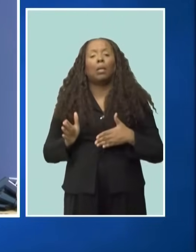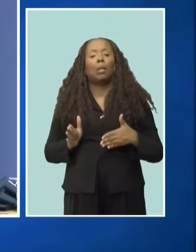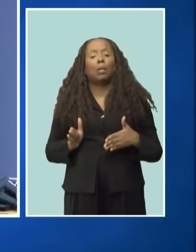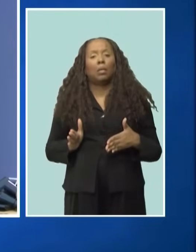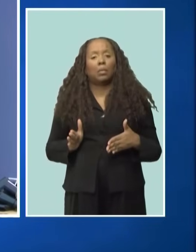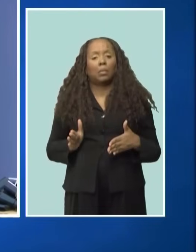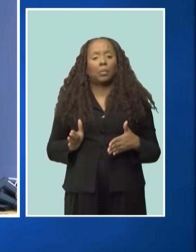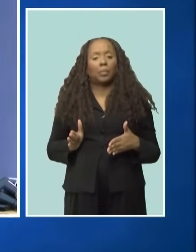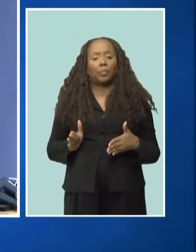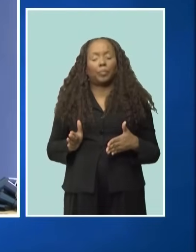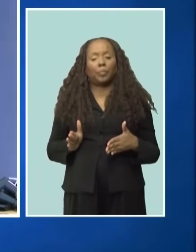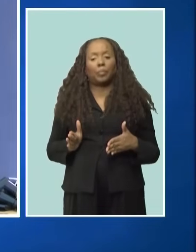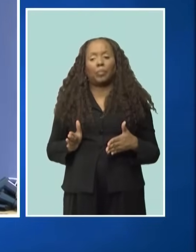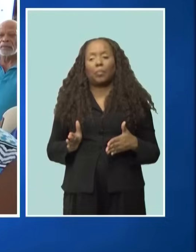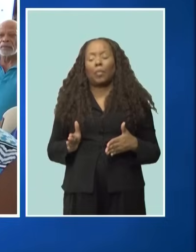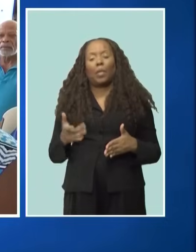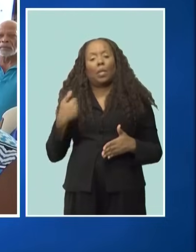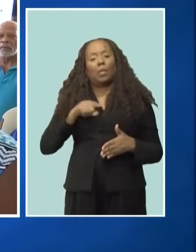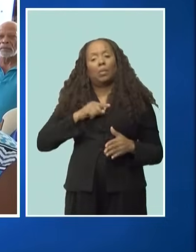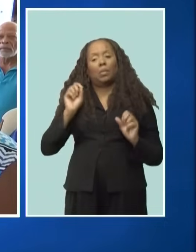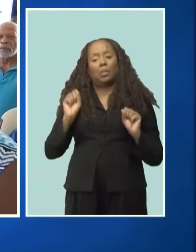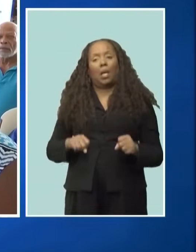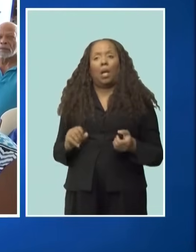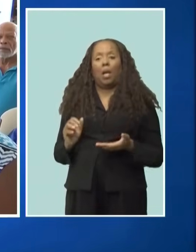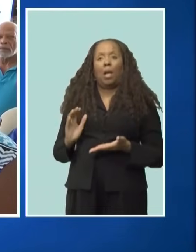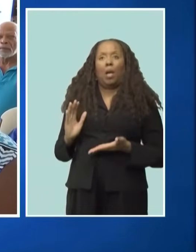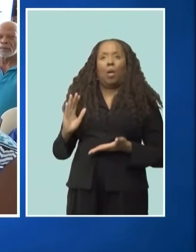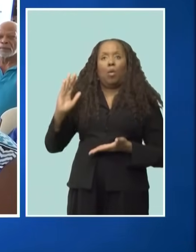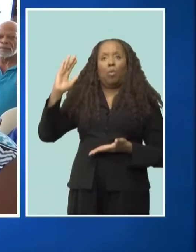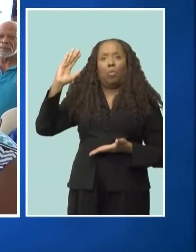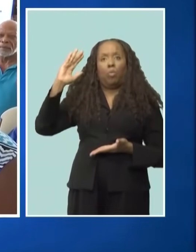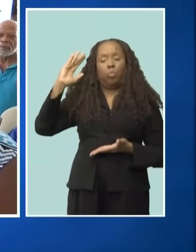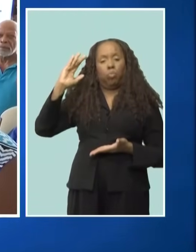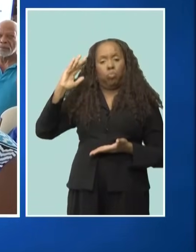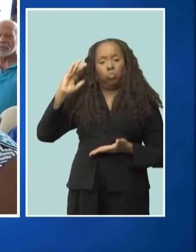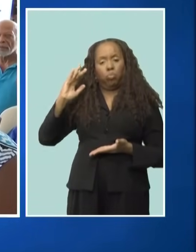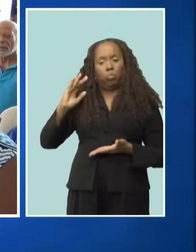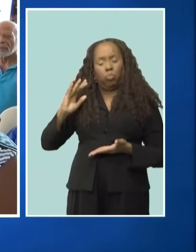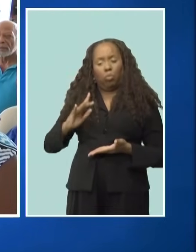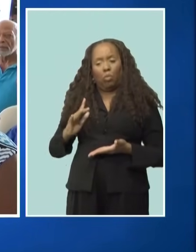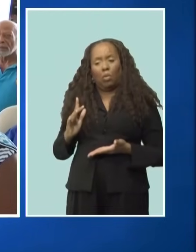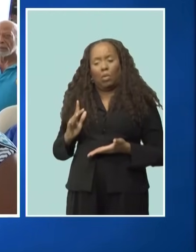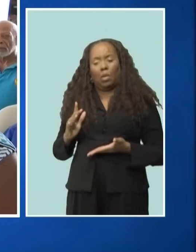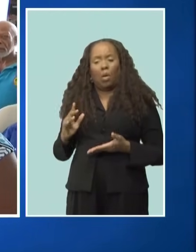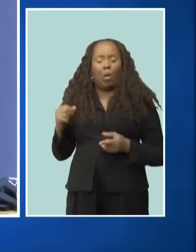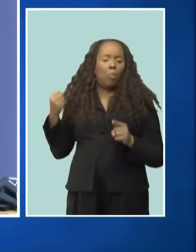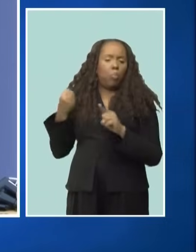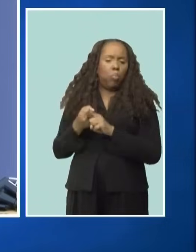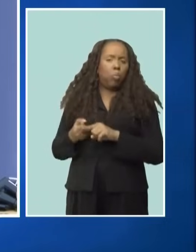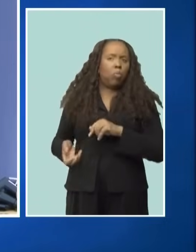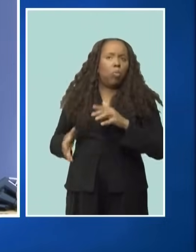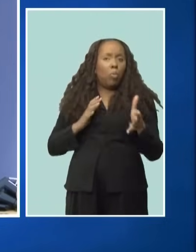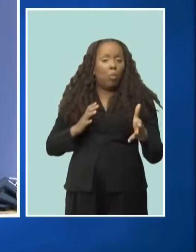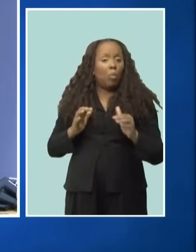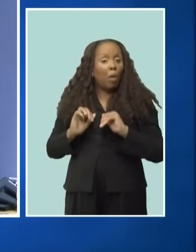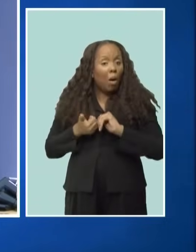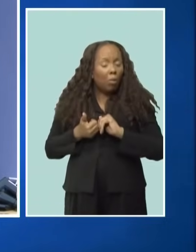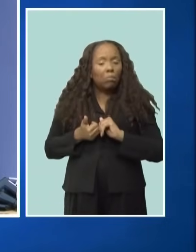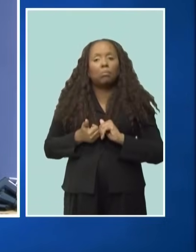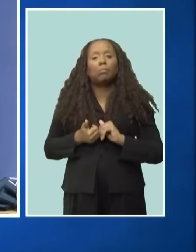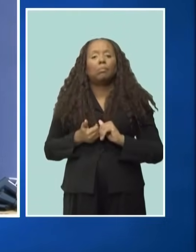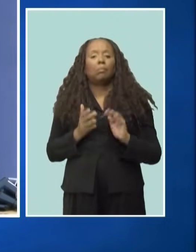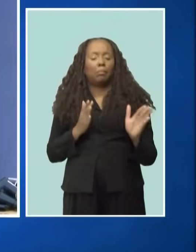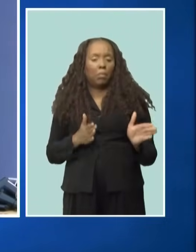necessary actions to reduce our vulnerabilities to these hazard events. So let us commit to